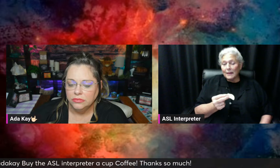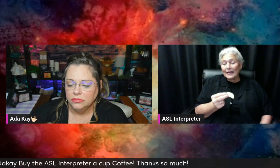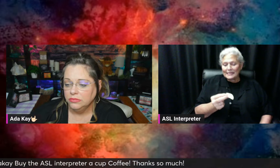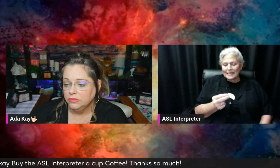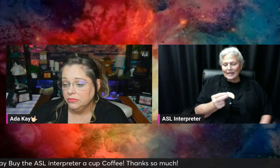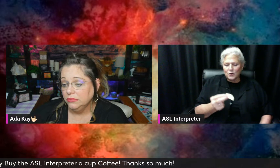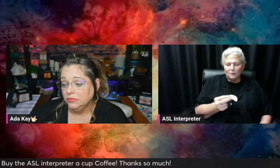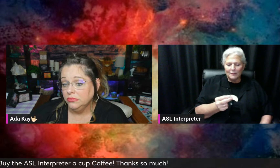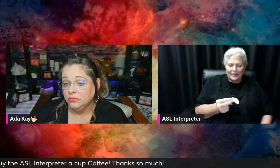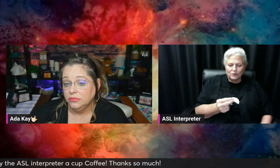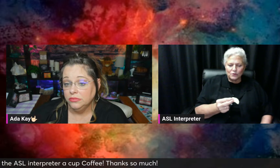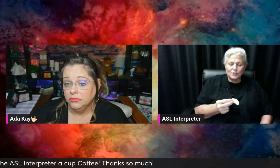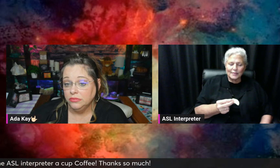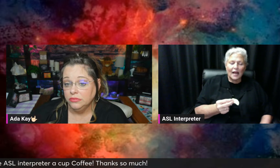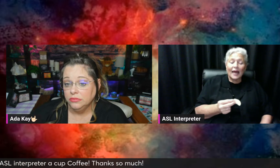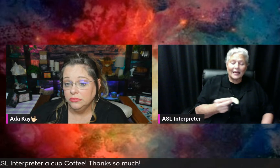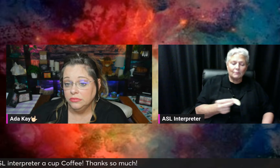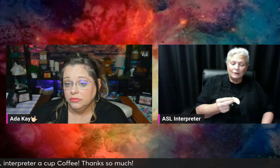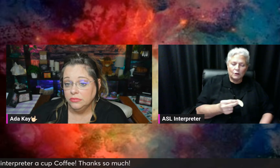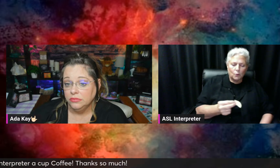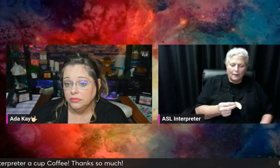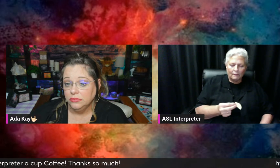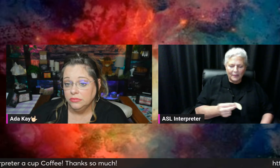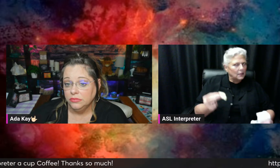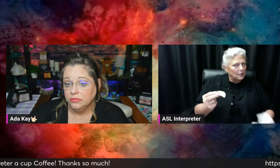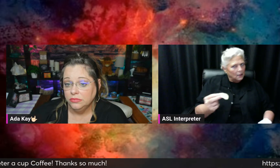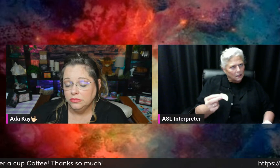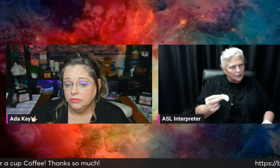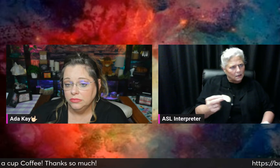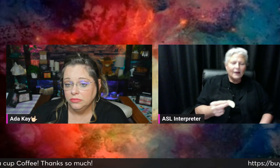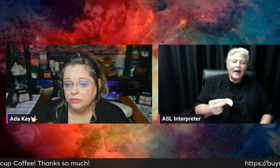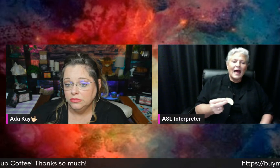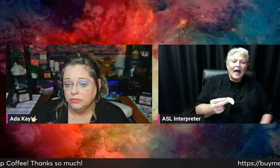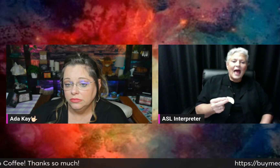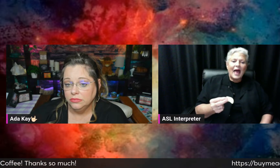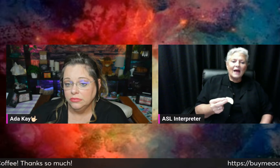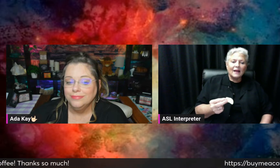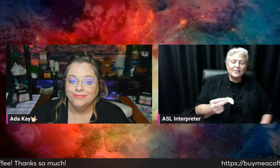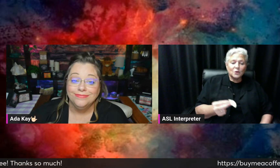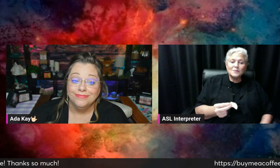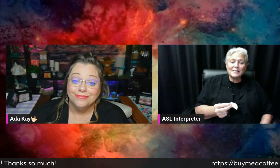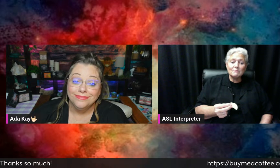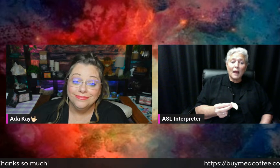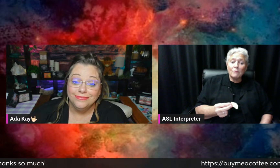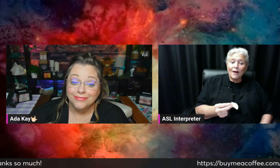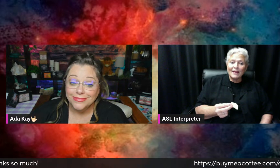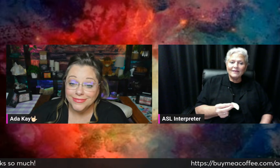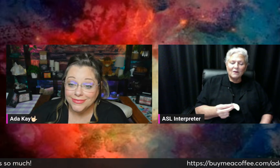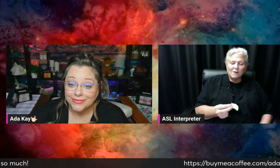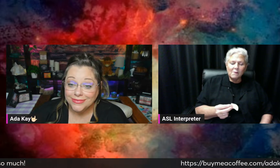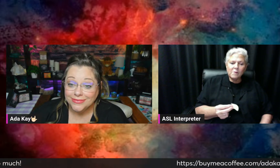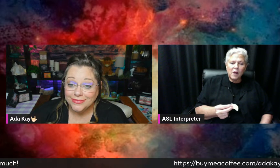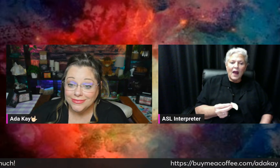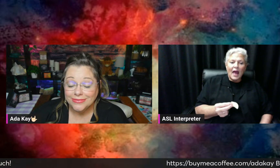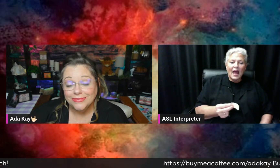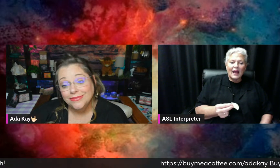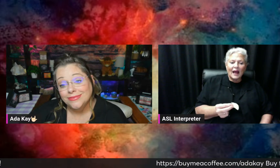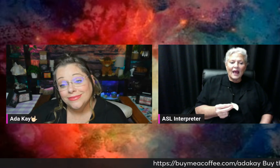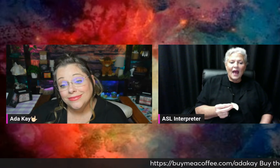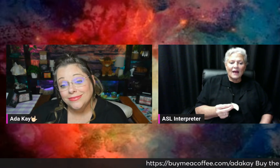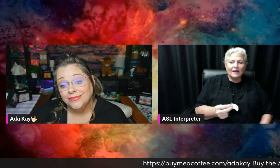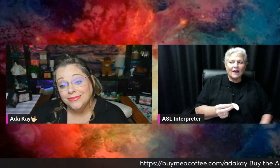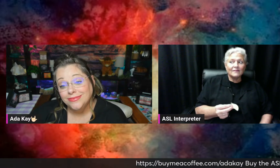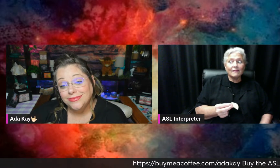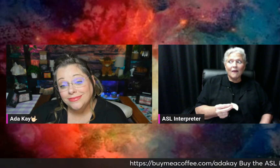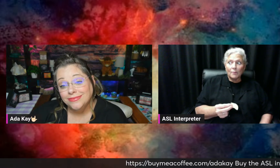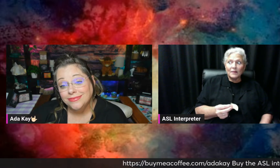of the mayonnaise I'd normally use because I like Miracle Whip. And I toasted my bread, and I